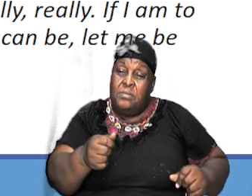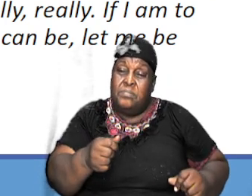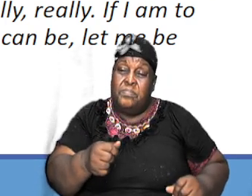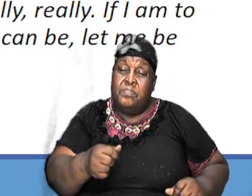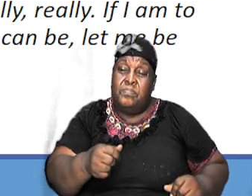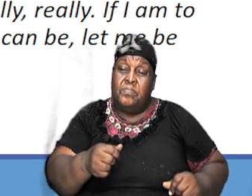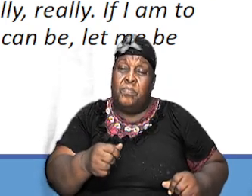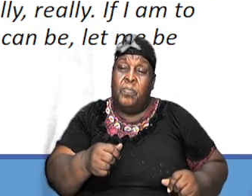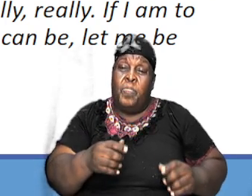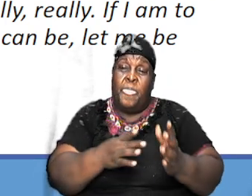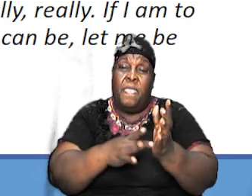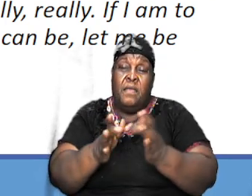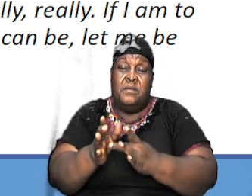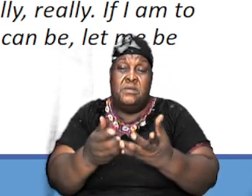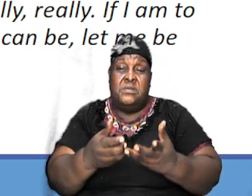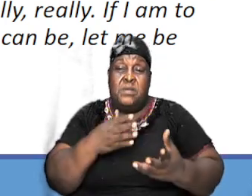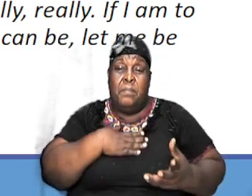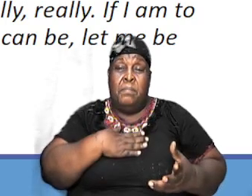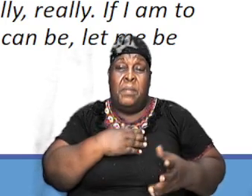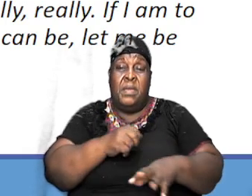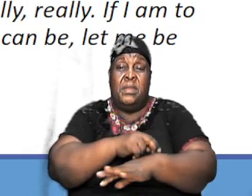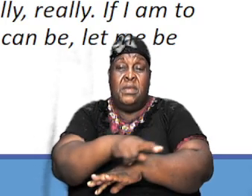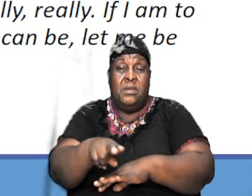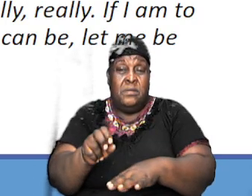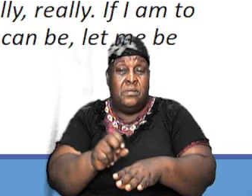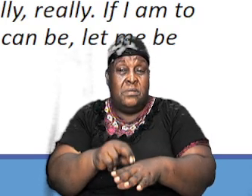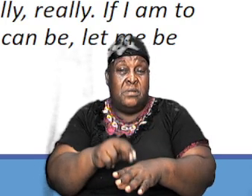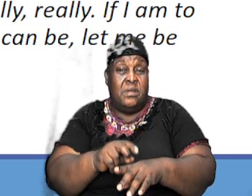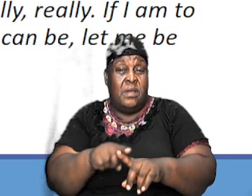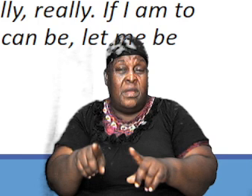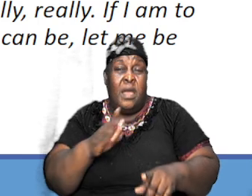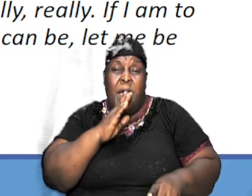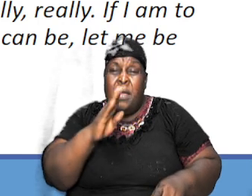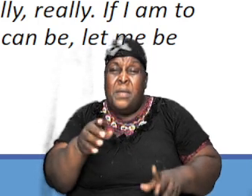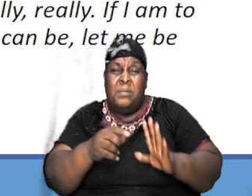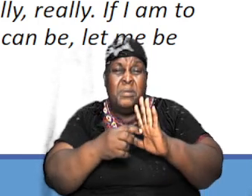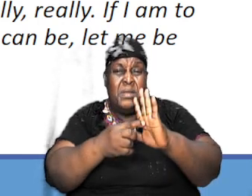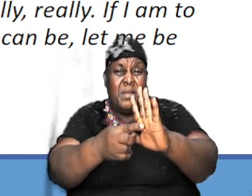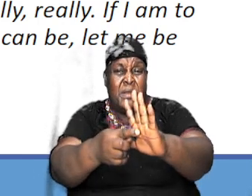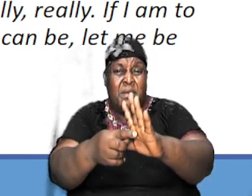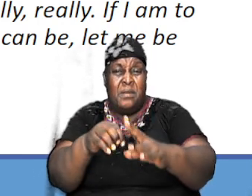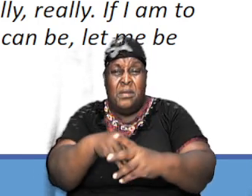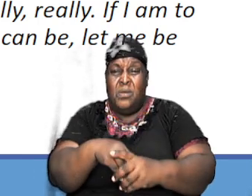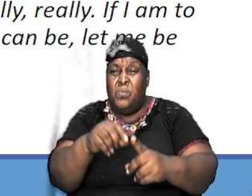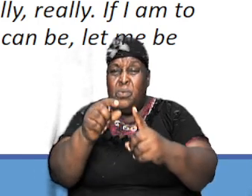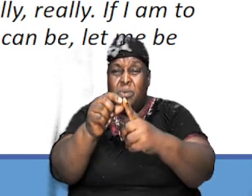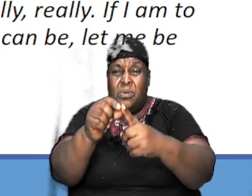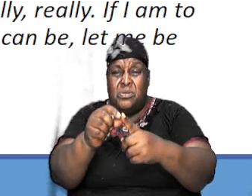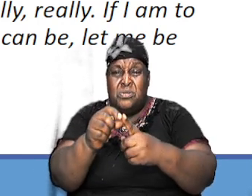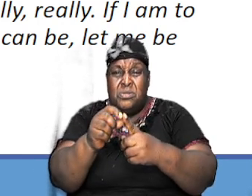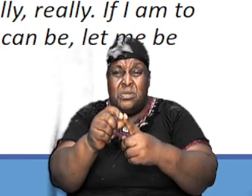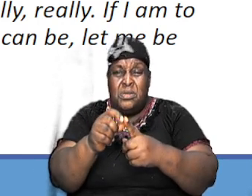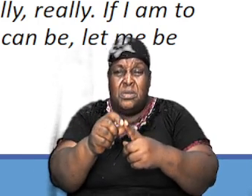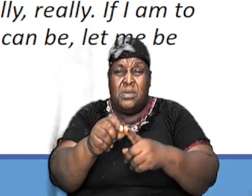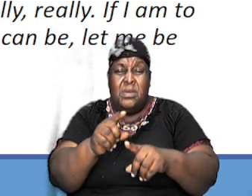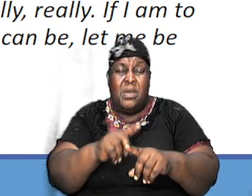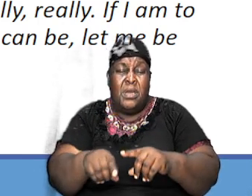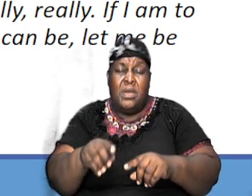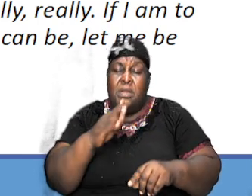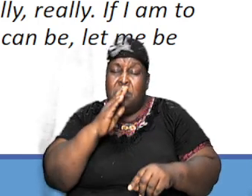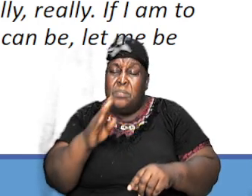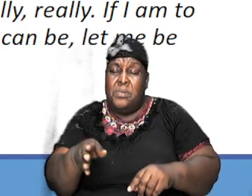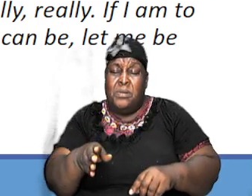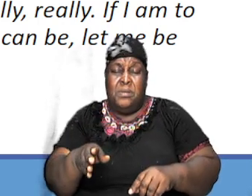he's saying that my nature cannot be declared in words, cannot be